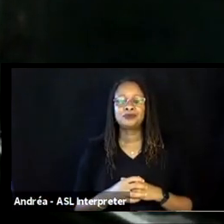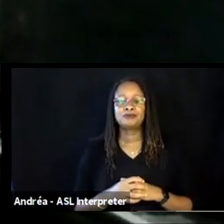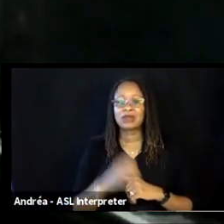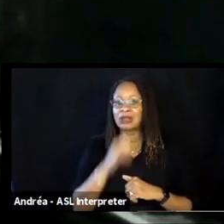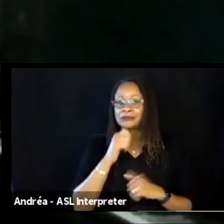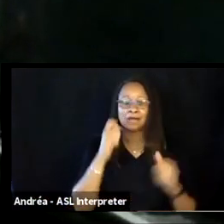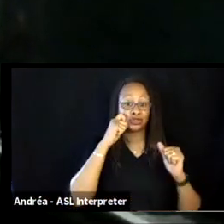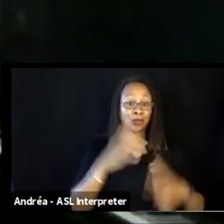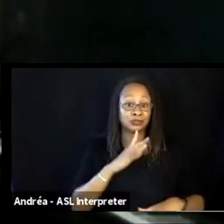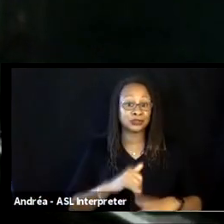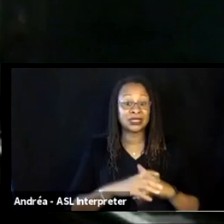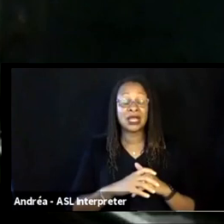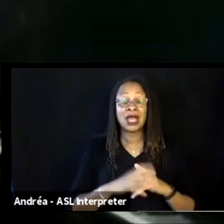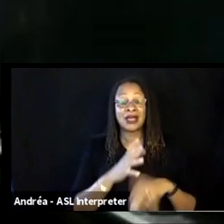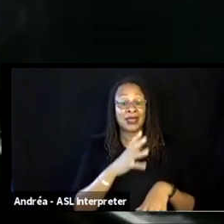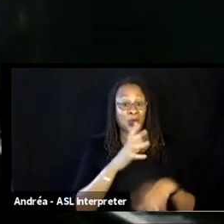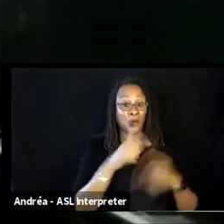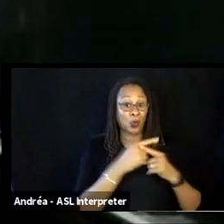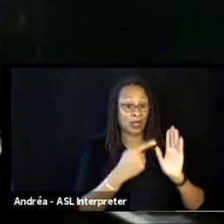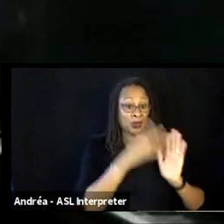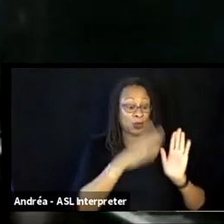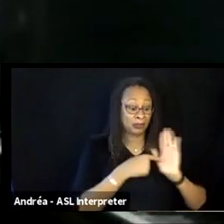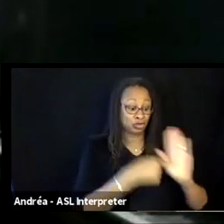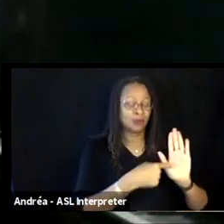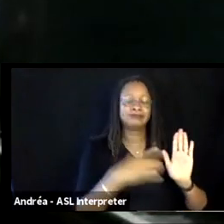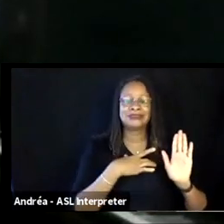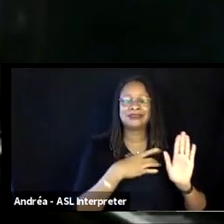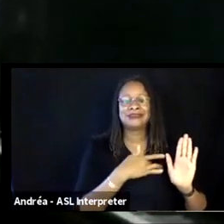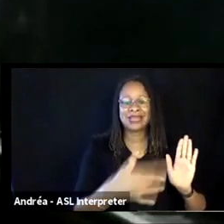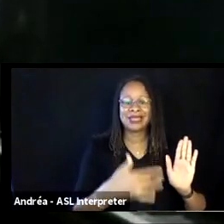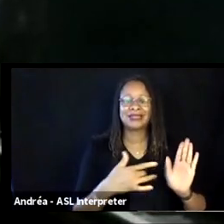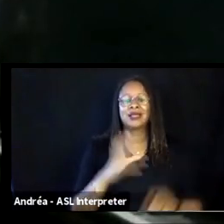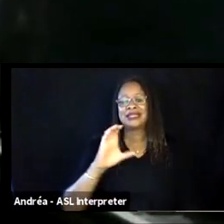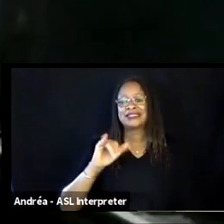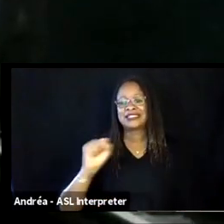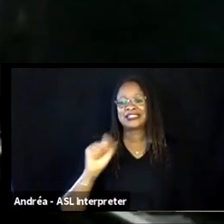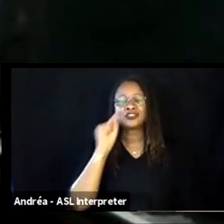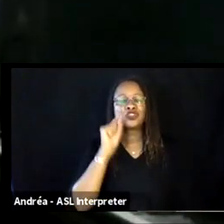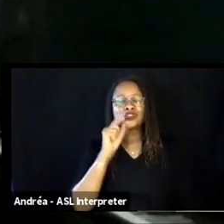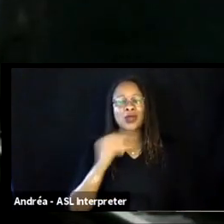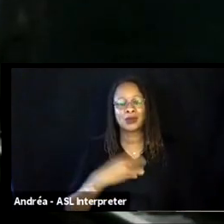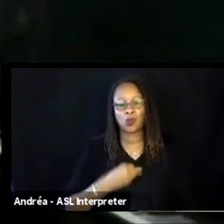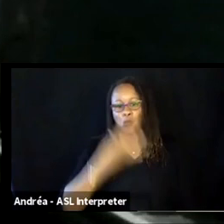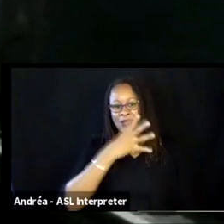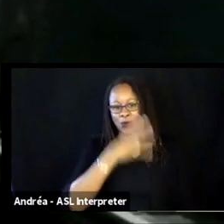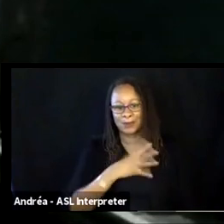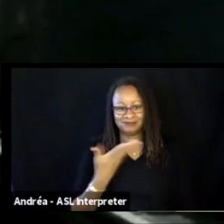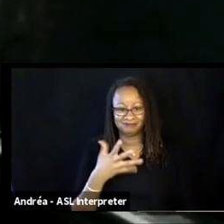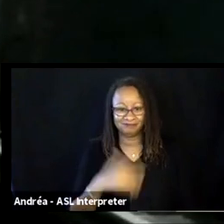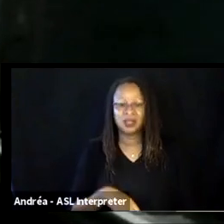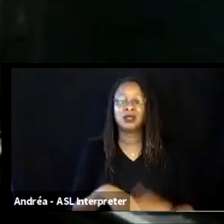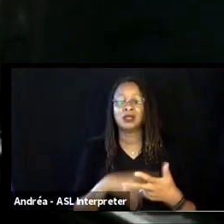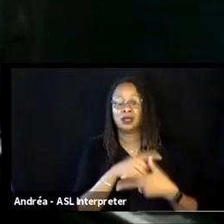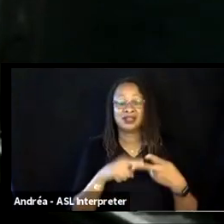unsurprisingly, the fact that when women were shown, it was predominantly white cisgender women too. And then digging, deeper into how,